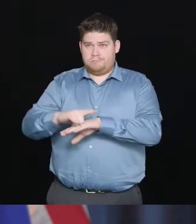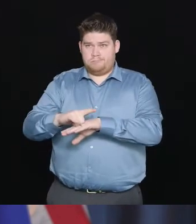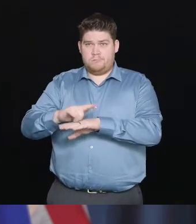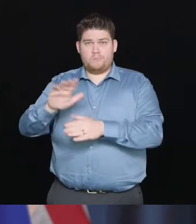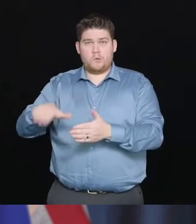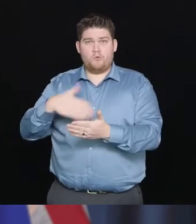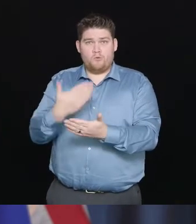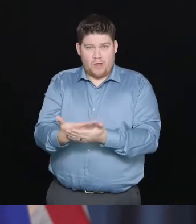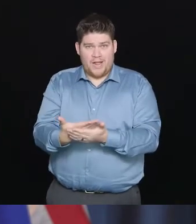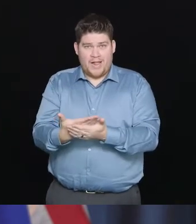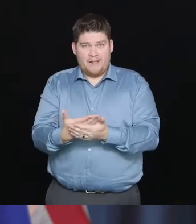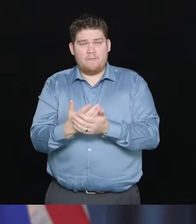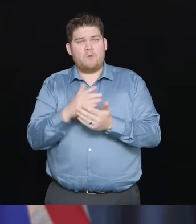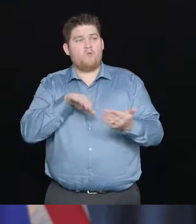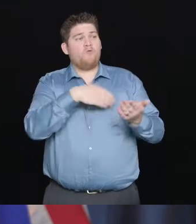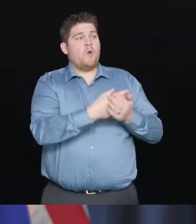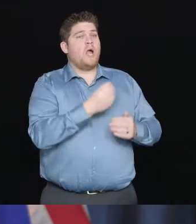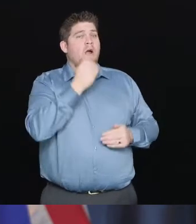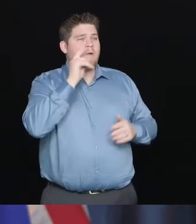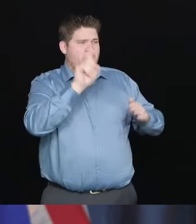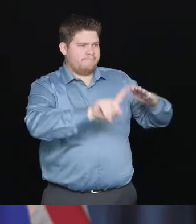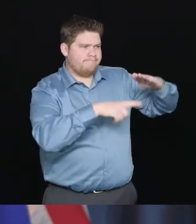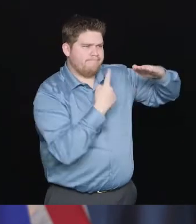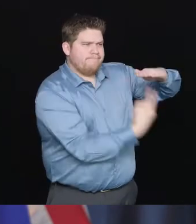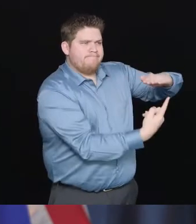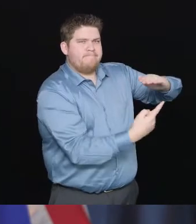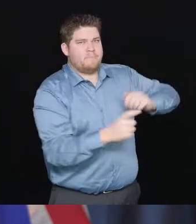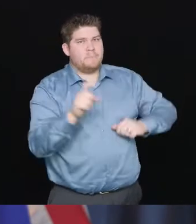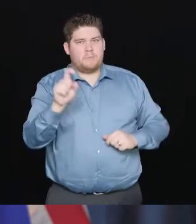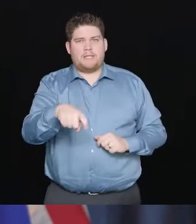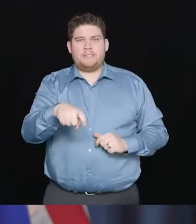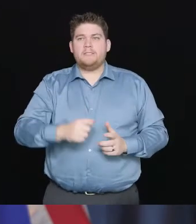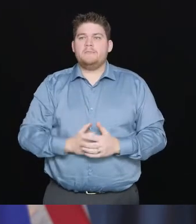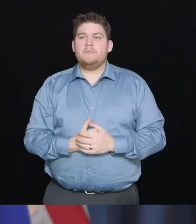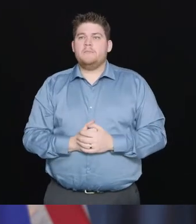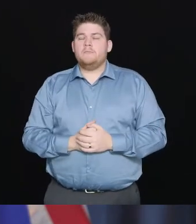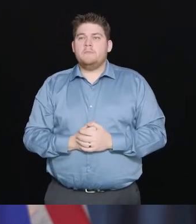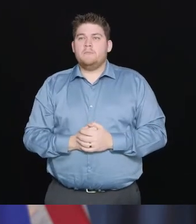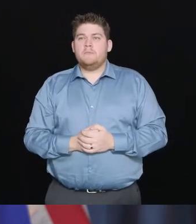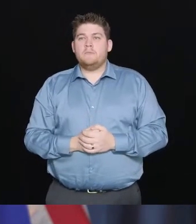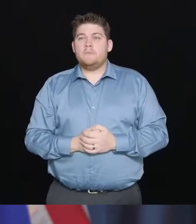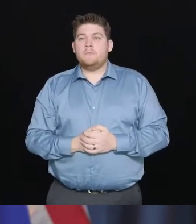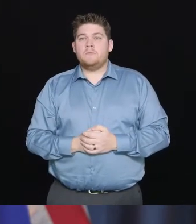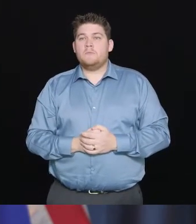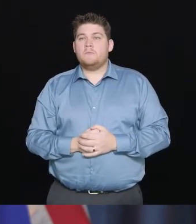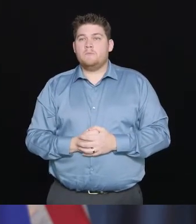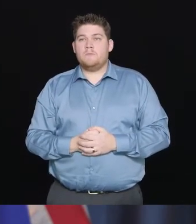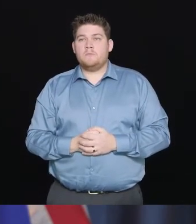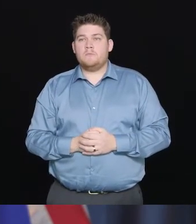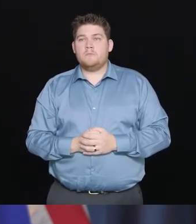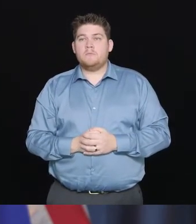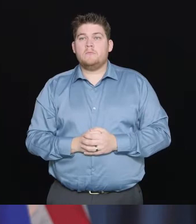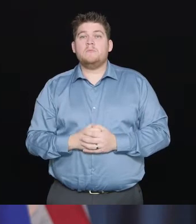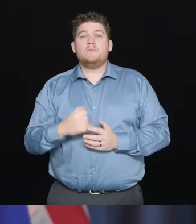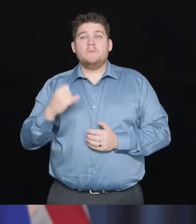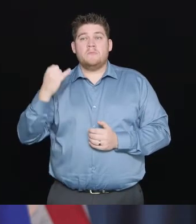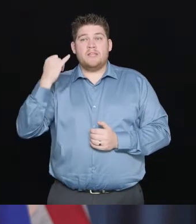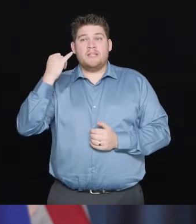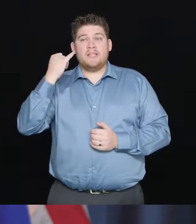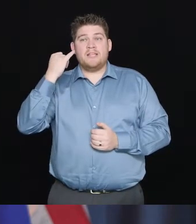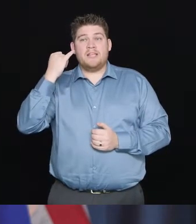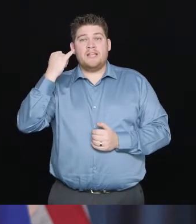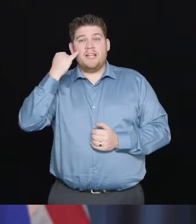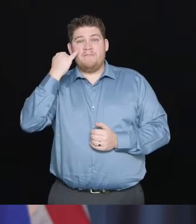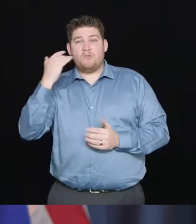isolation and told how they can get to their place of residence, so they will not be allowed to go on public transit, for example. So there